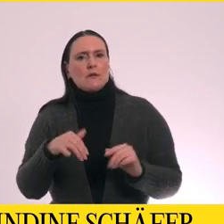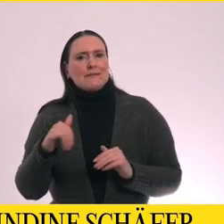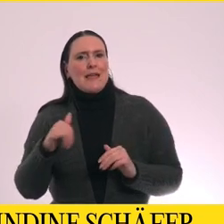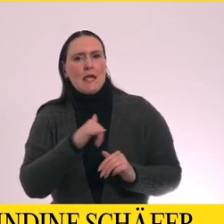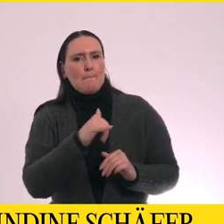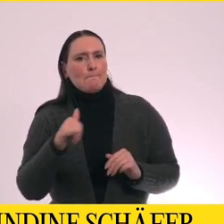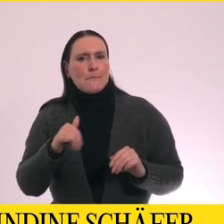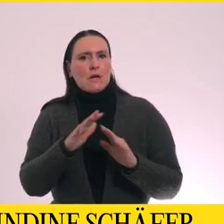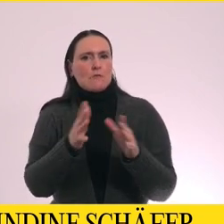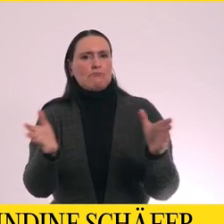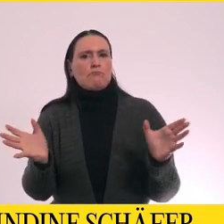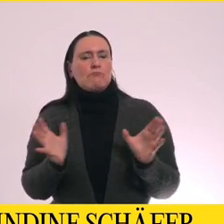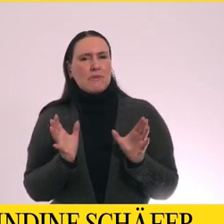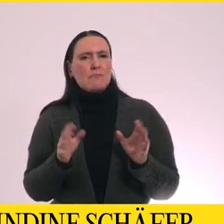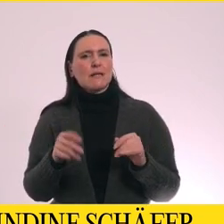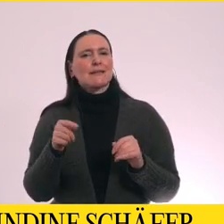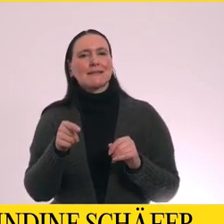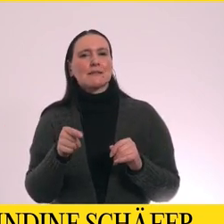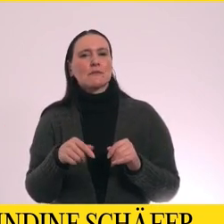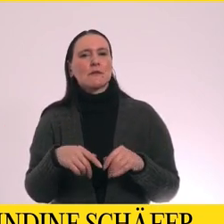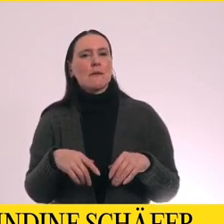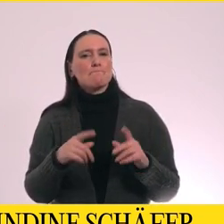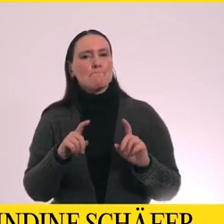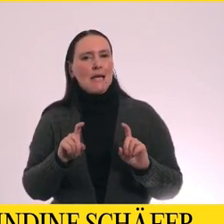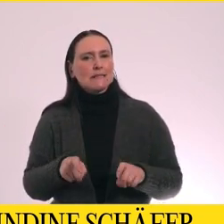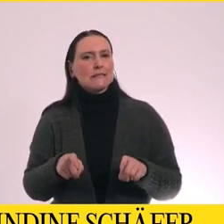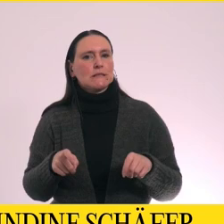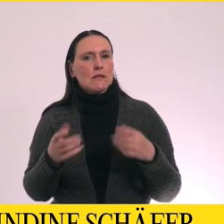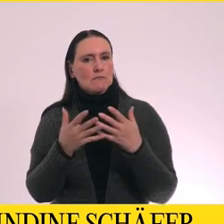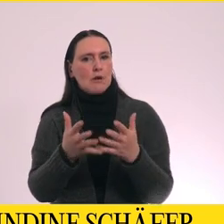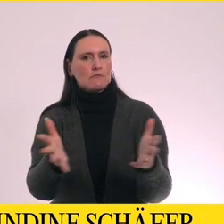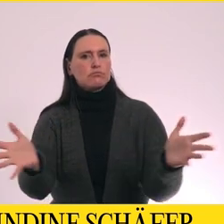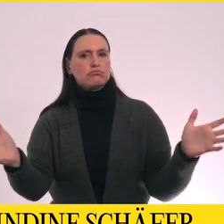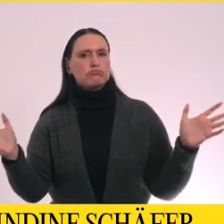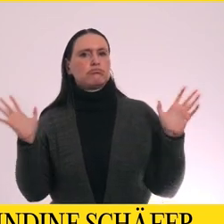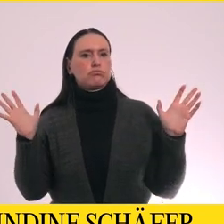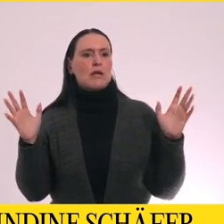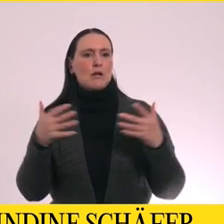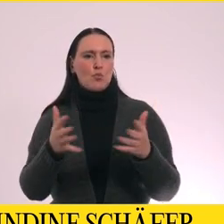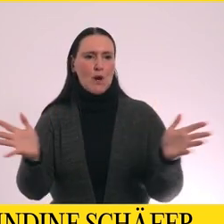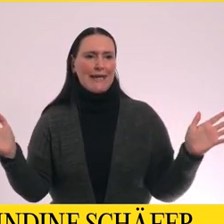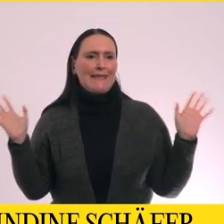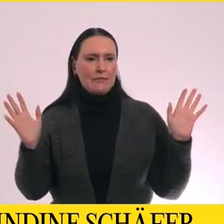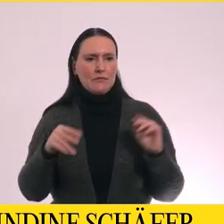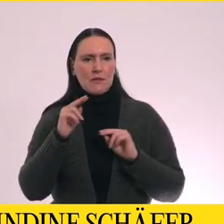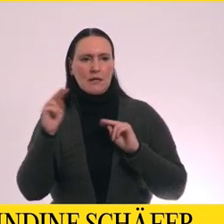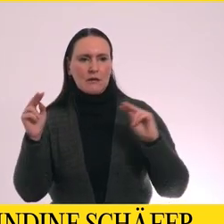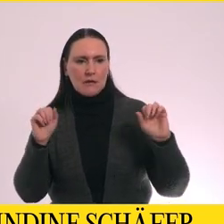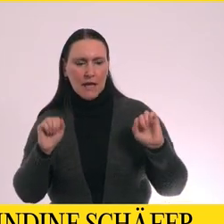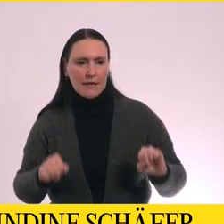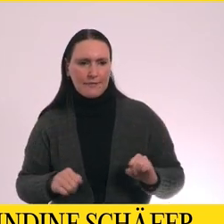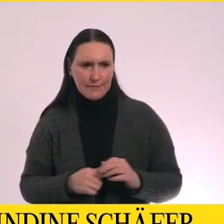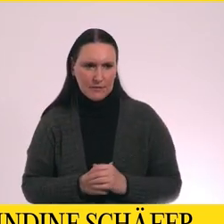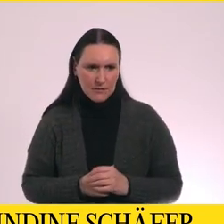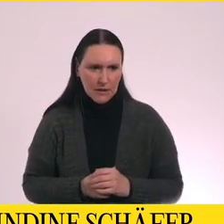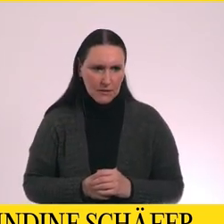should be more Project Artworks to help, because I think as well, this is Carla's impact, but I